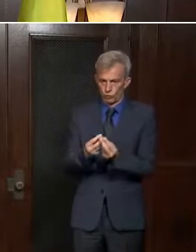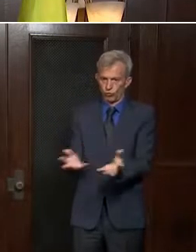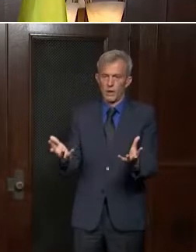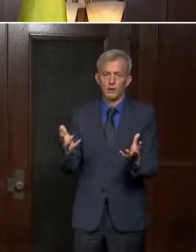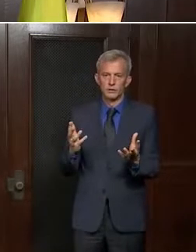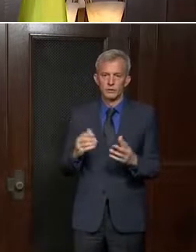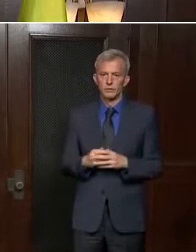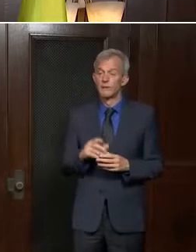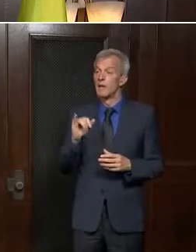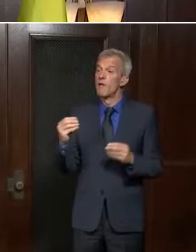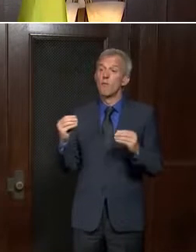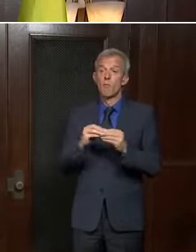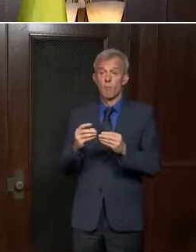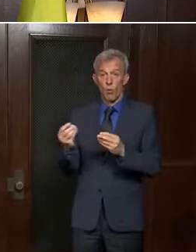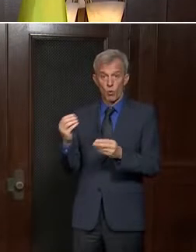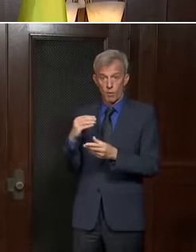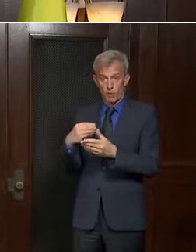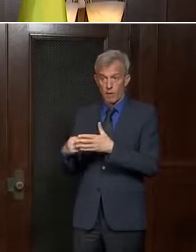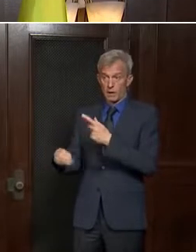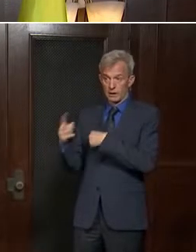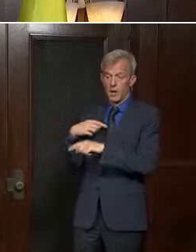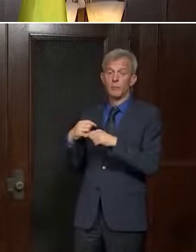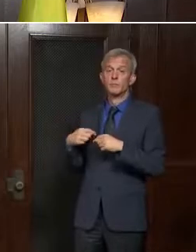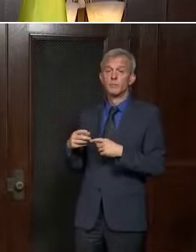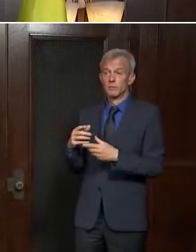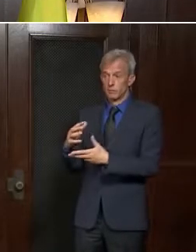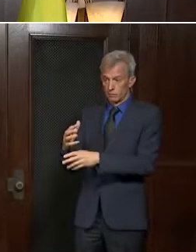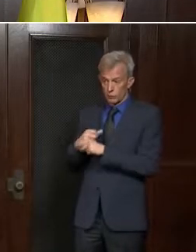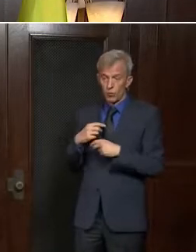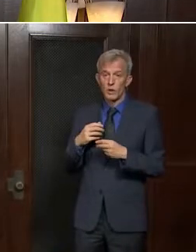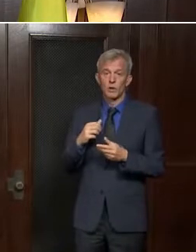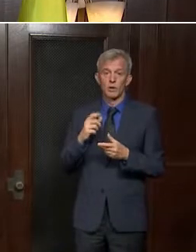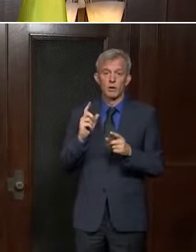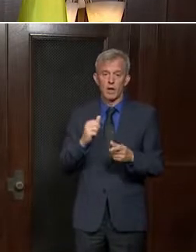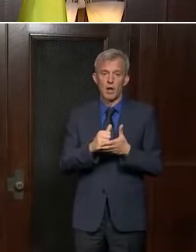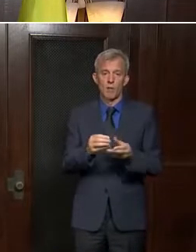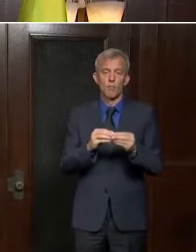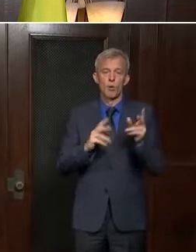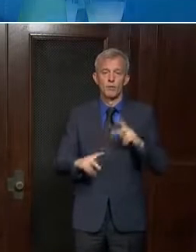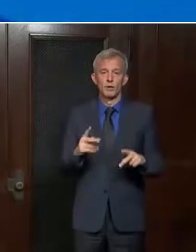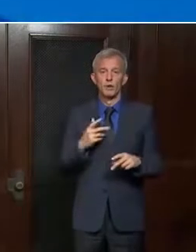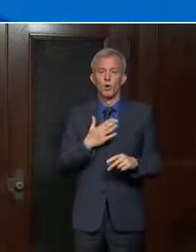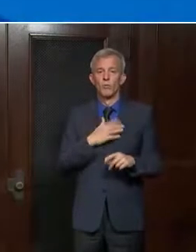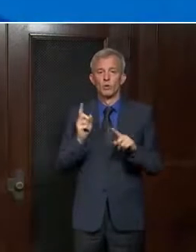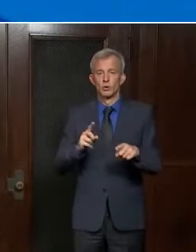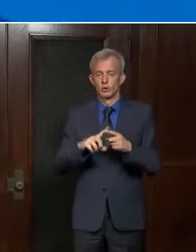If more donations come in, we can help more people. So please go to